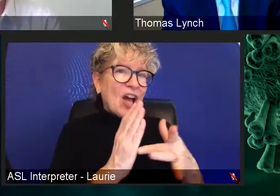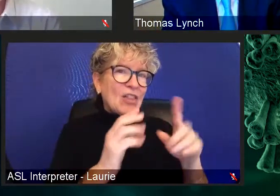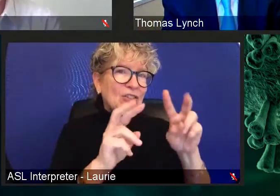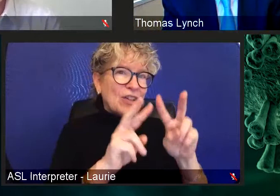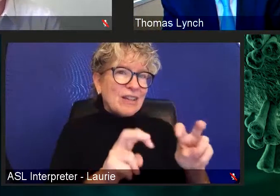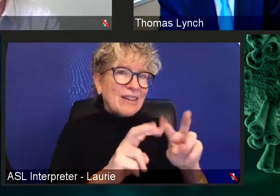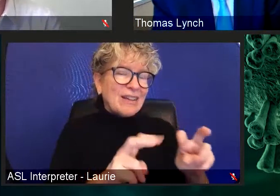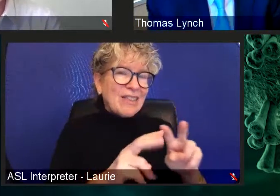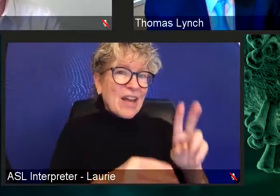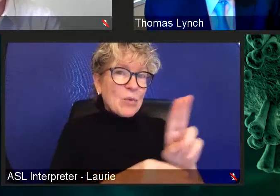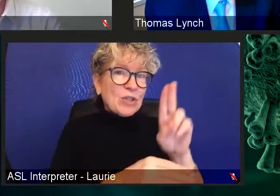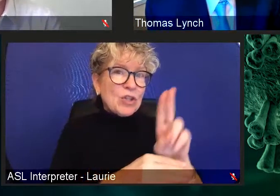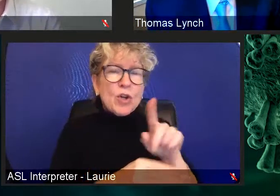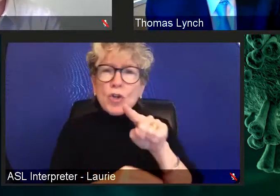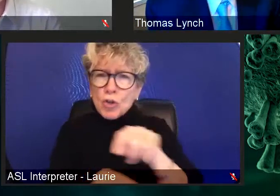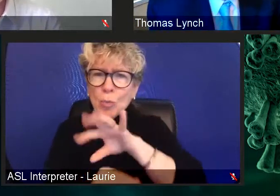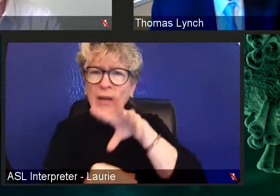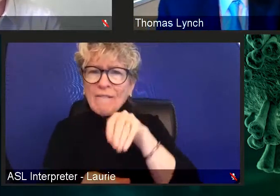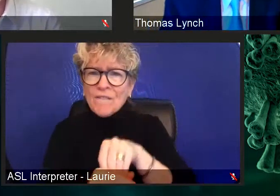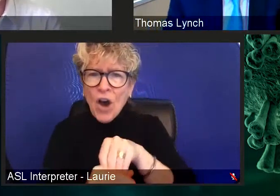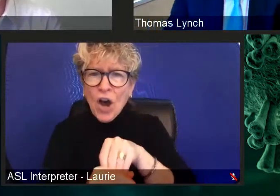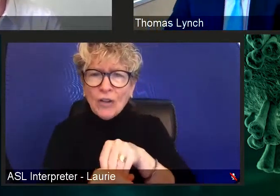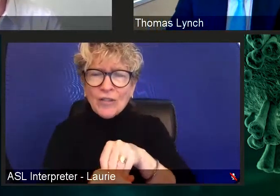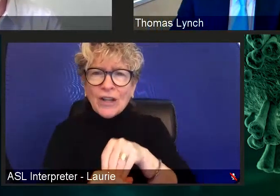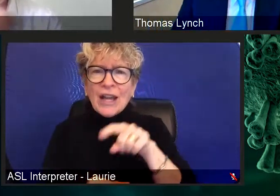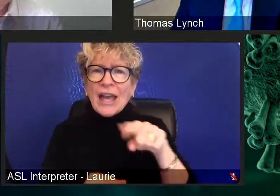these studies. How could that happen?